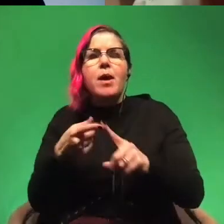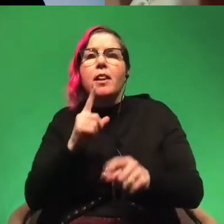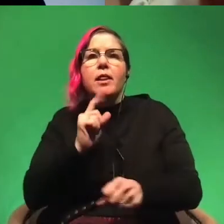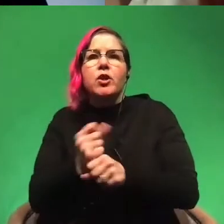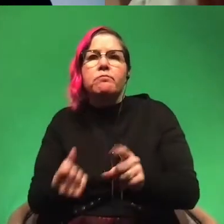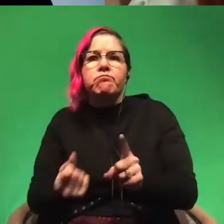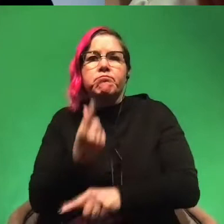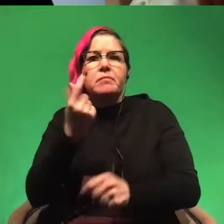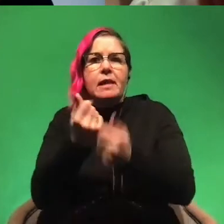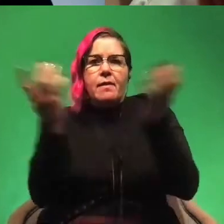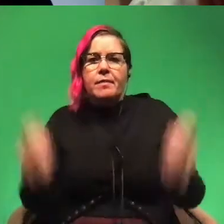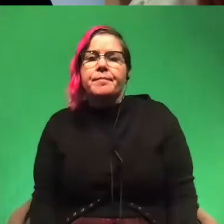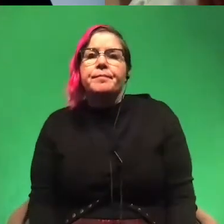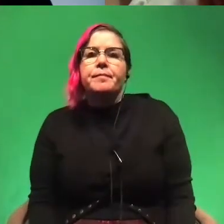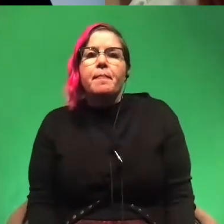anything?